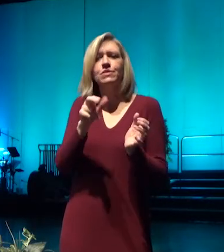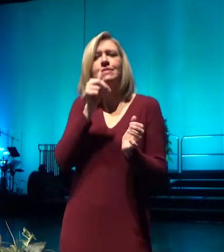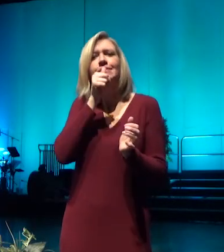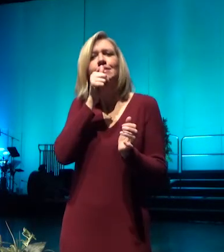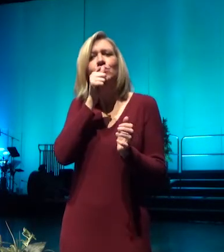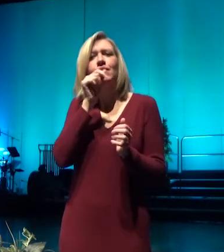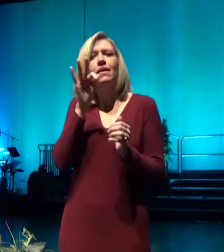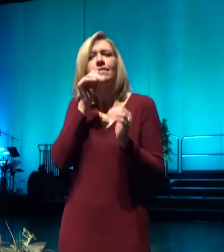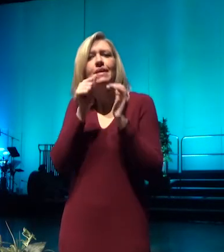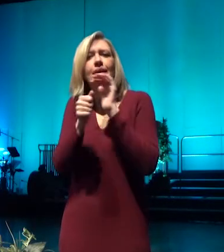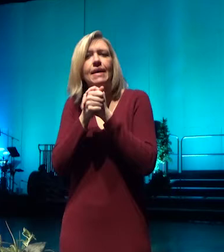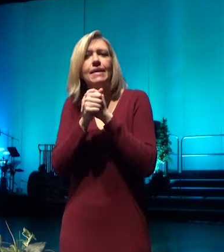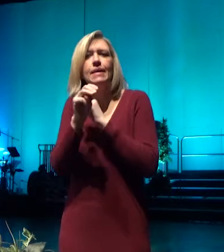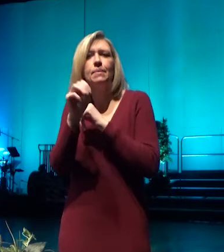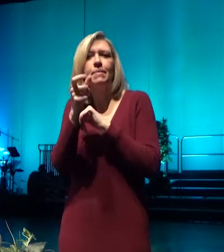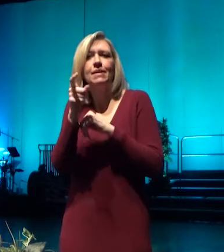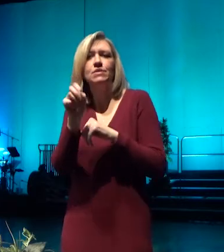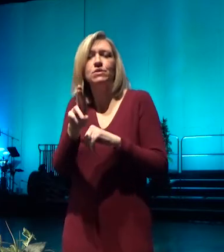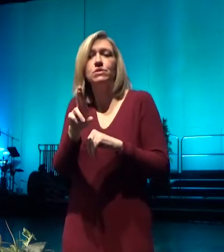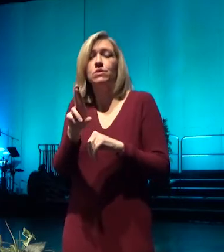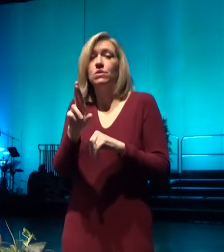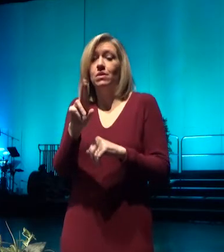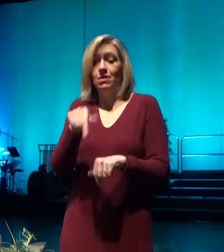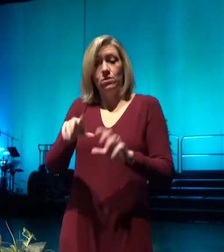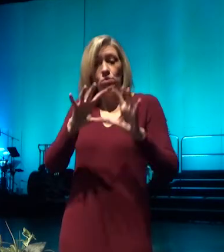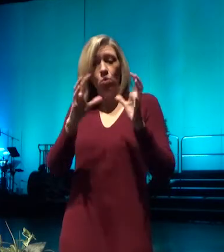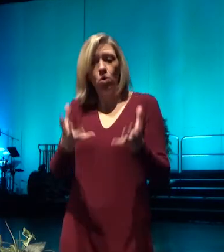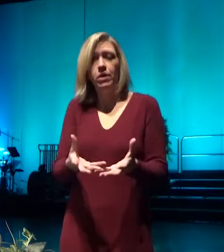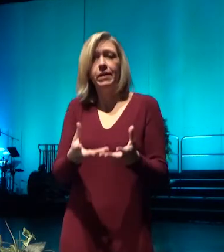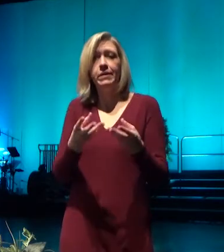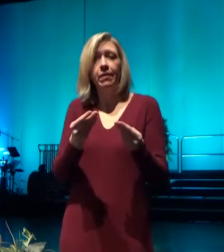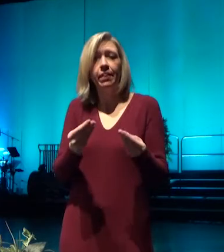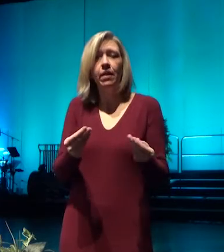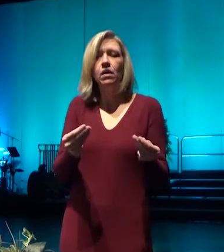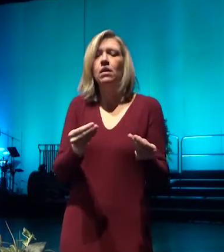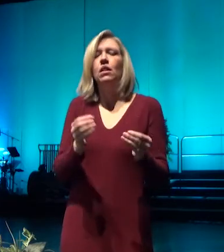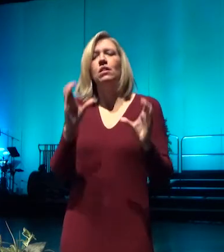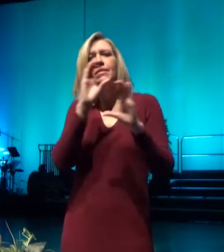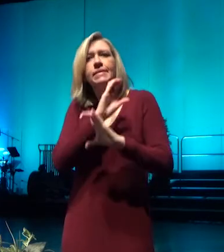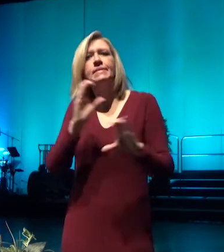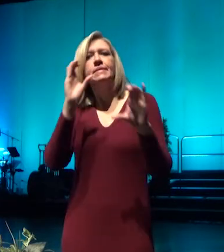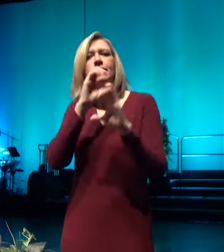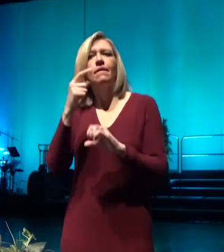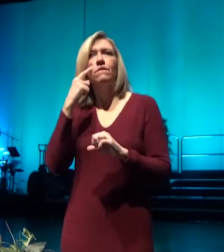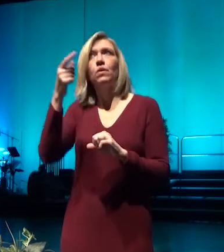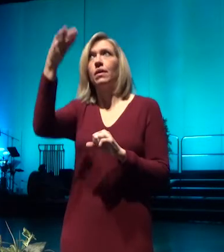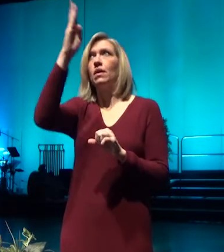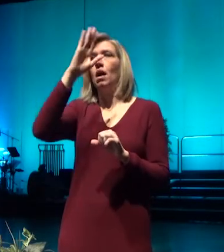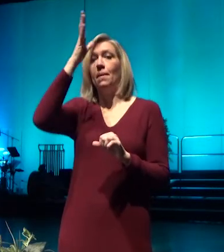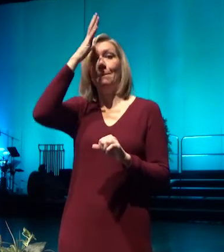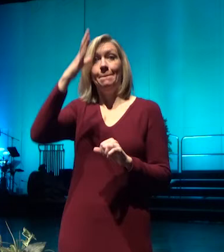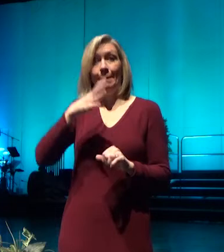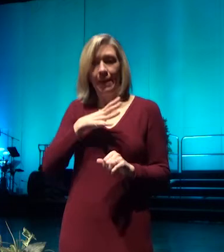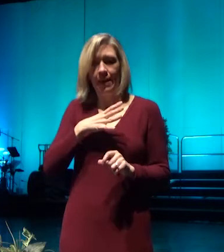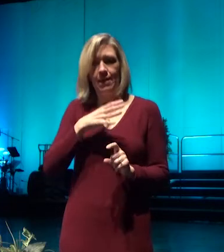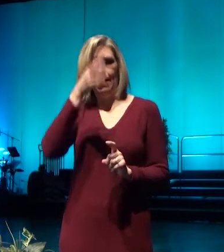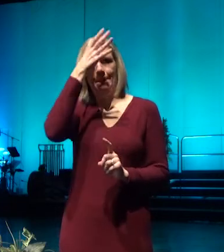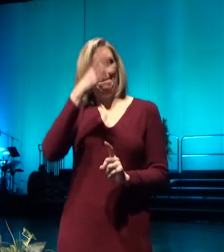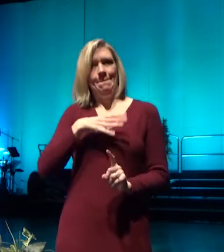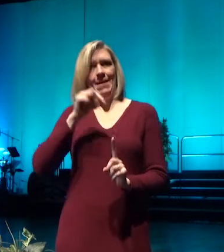of the hidden master. Too long a dying world has longed to see the God that man and man alone can